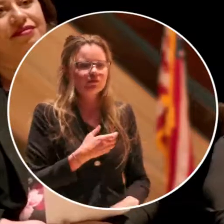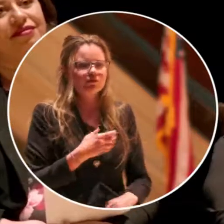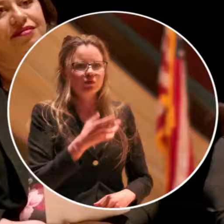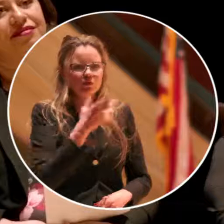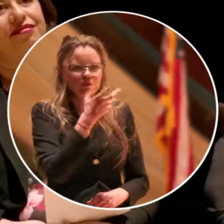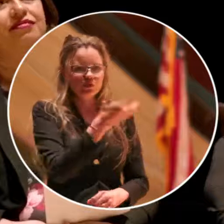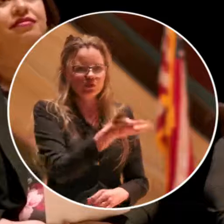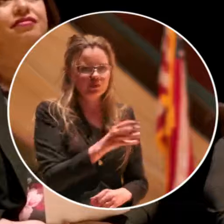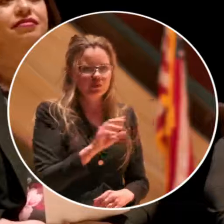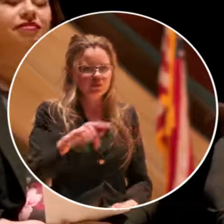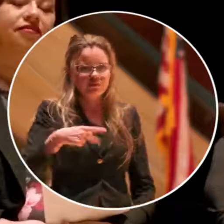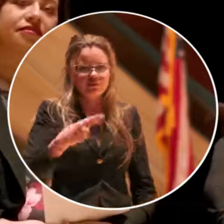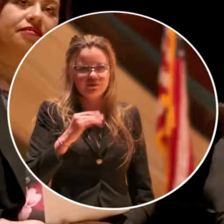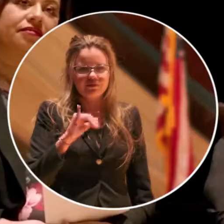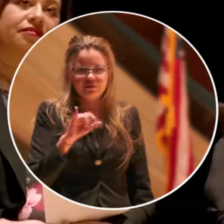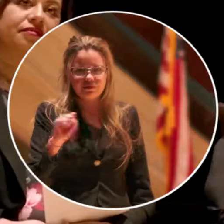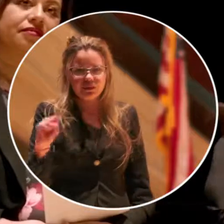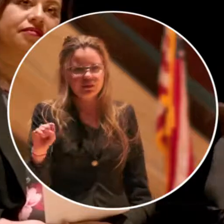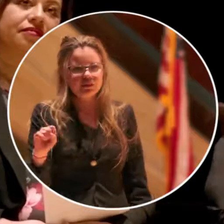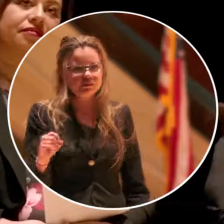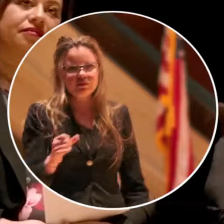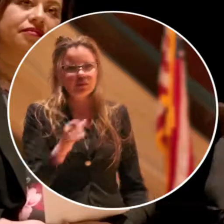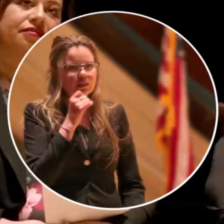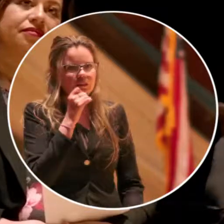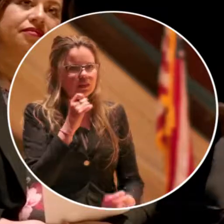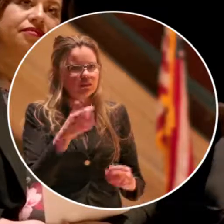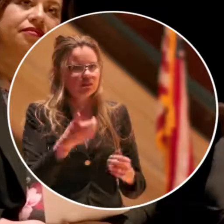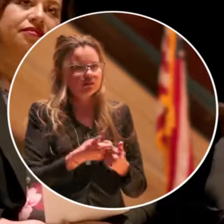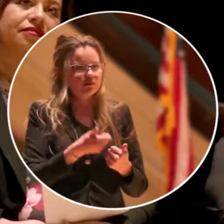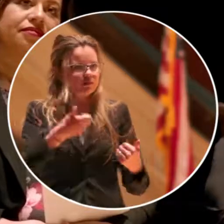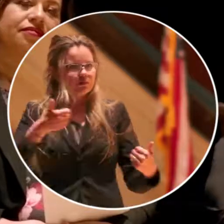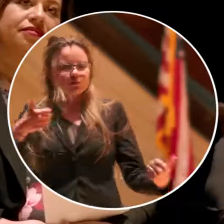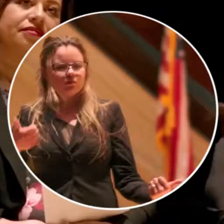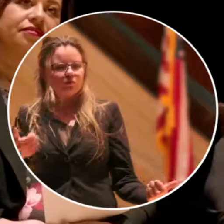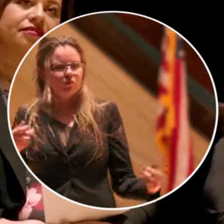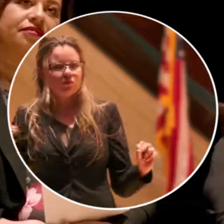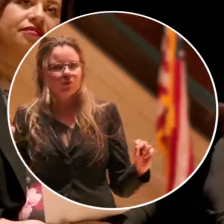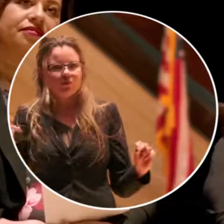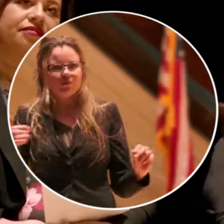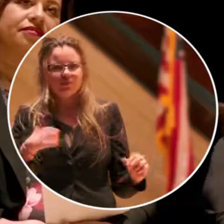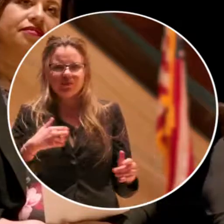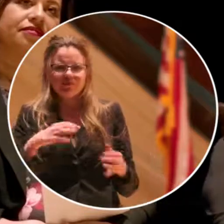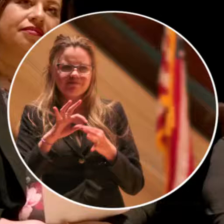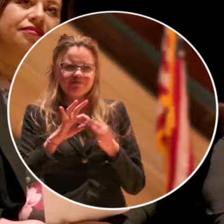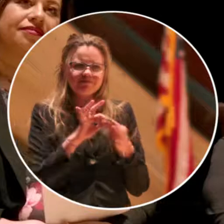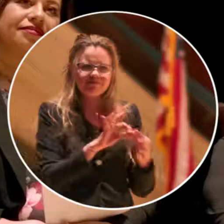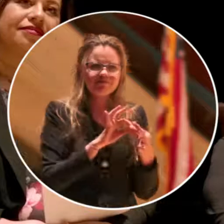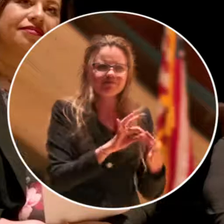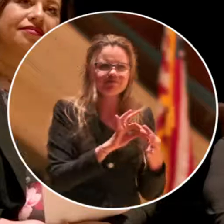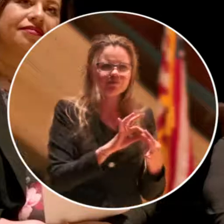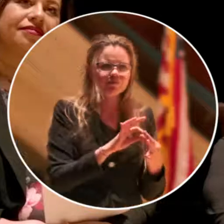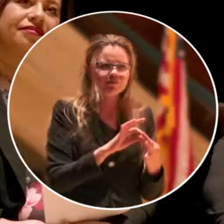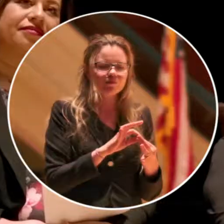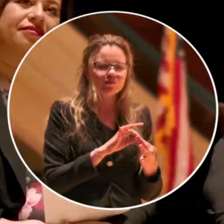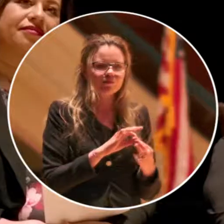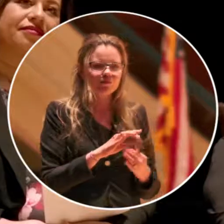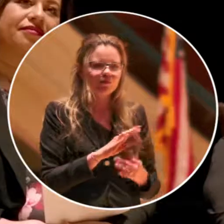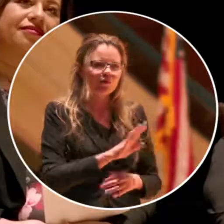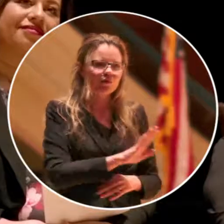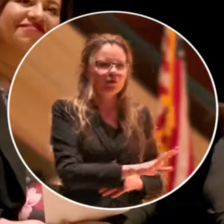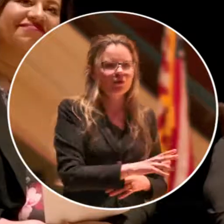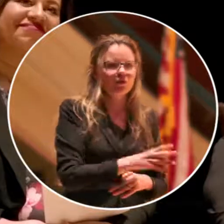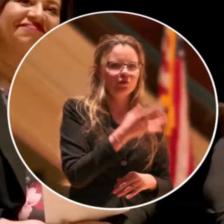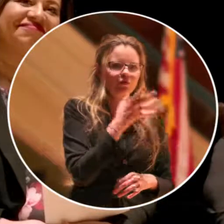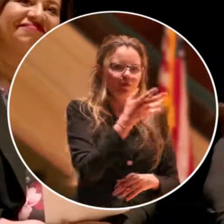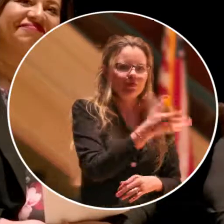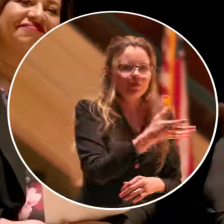decline, I would not be distant in any sense. I was so attached to her as a child that I called her Grandma